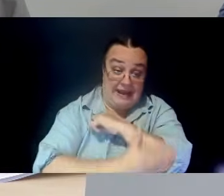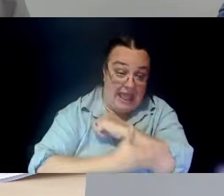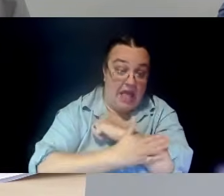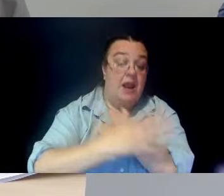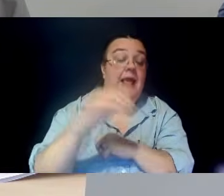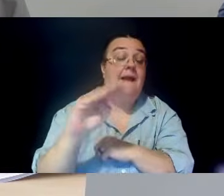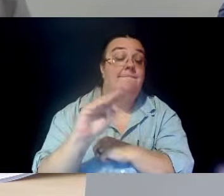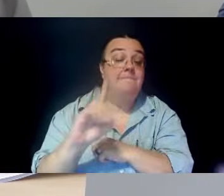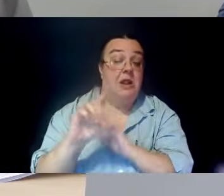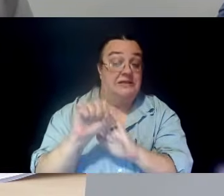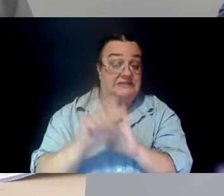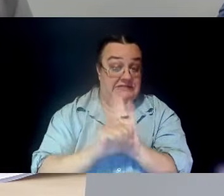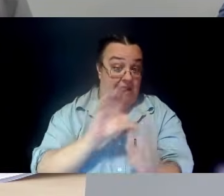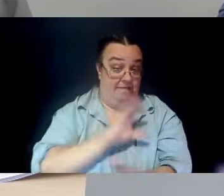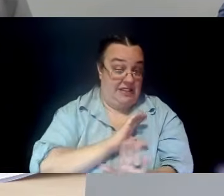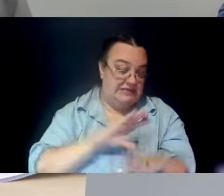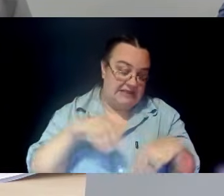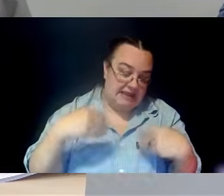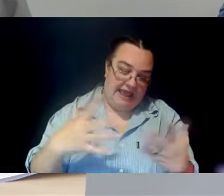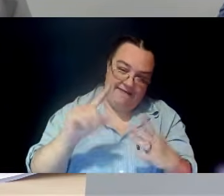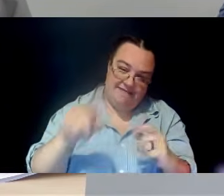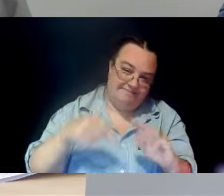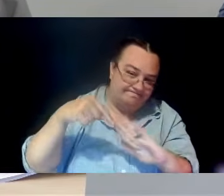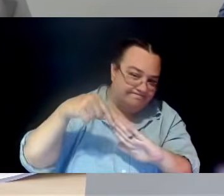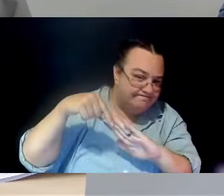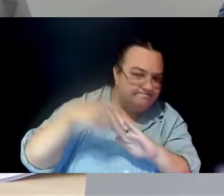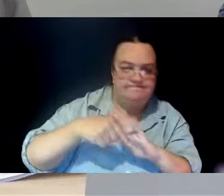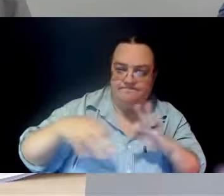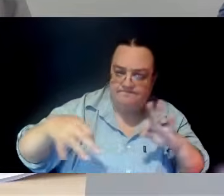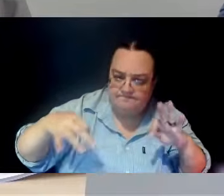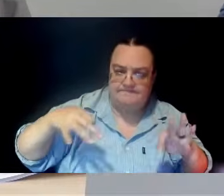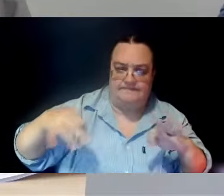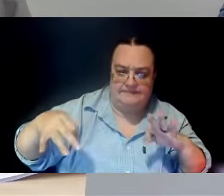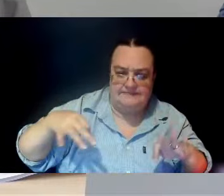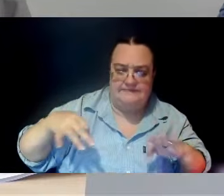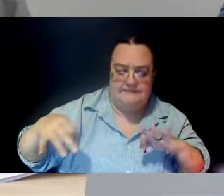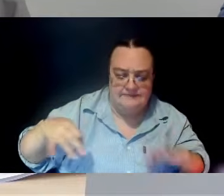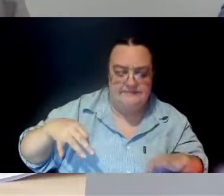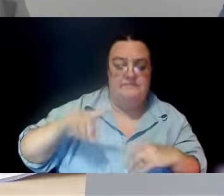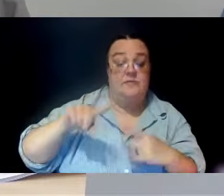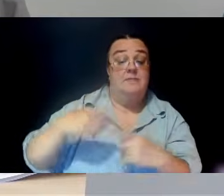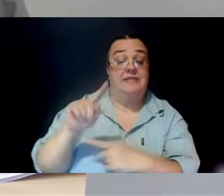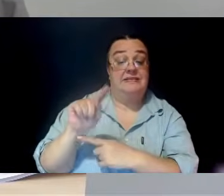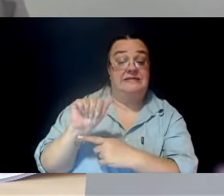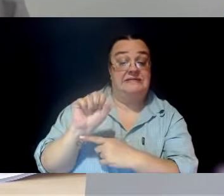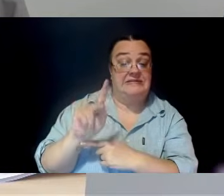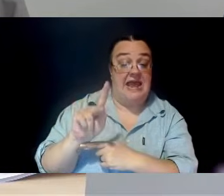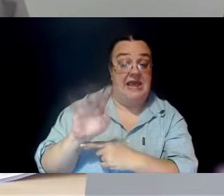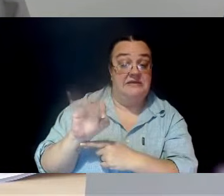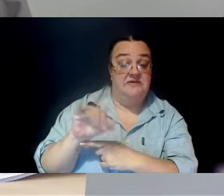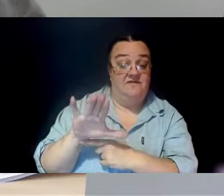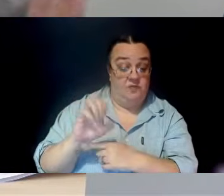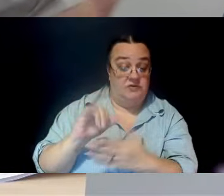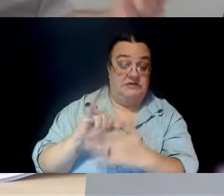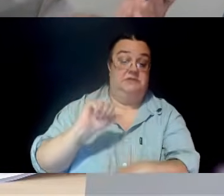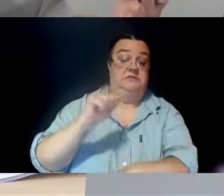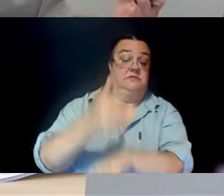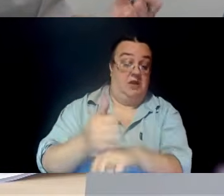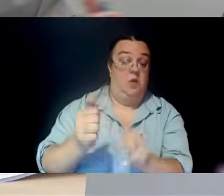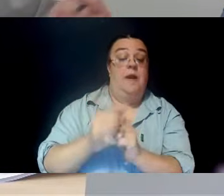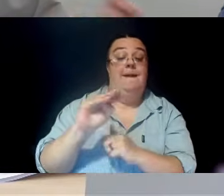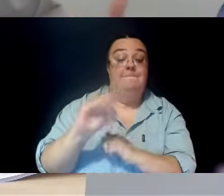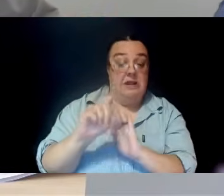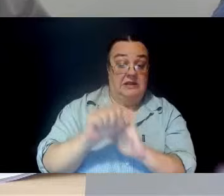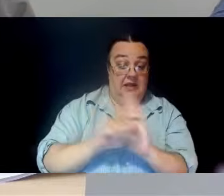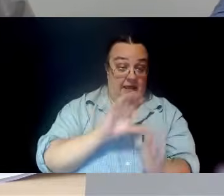gave a detailed account of the task force that's in place with the Maryland State Police, which we've